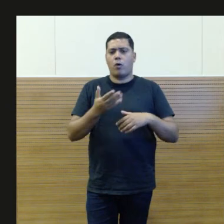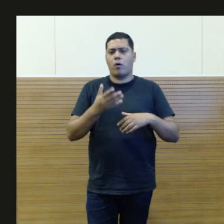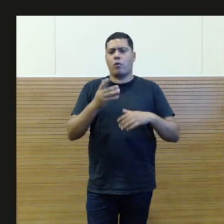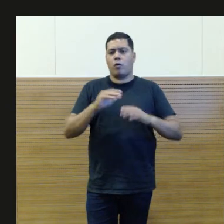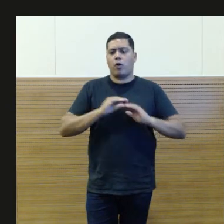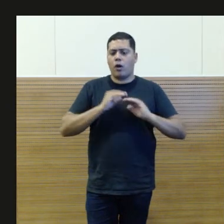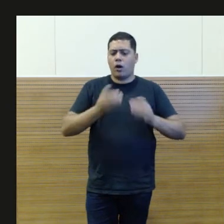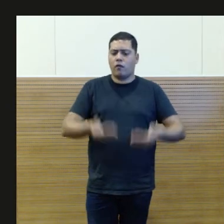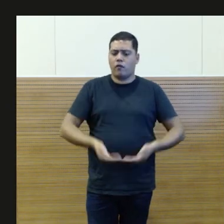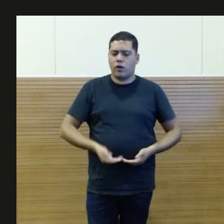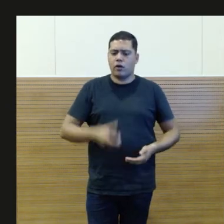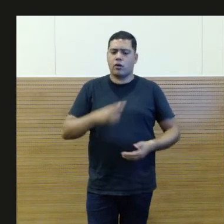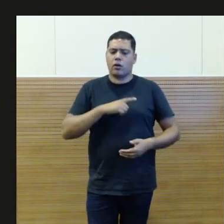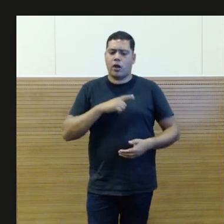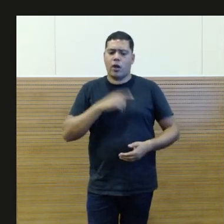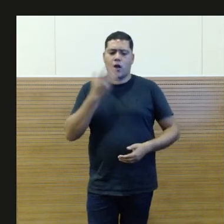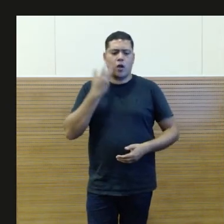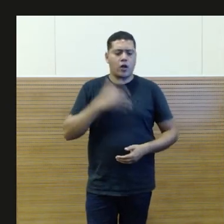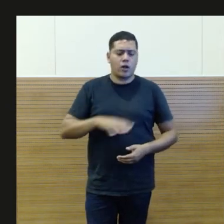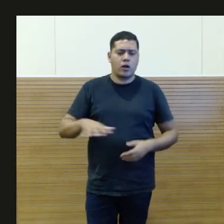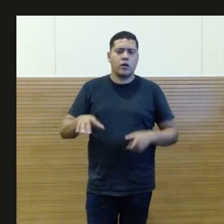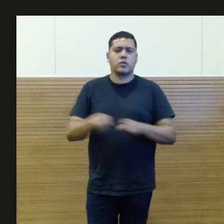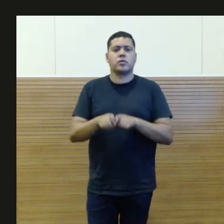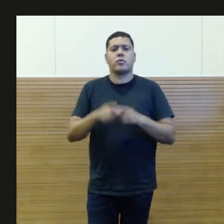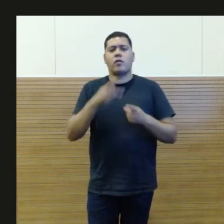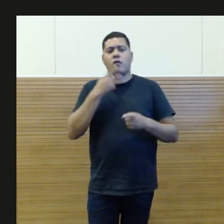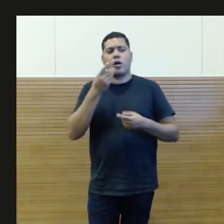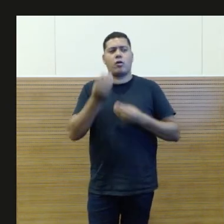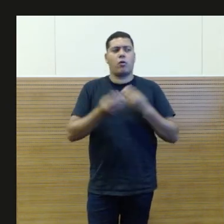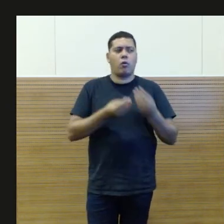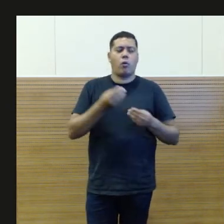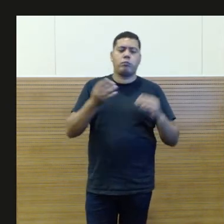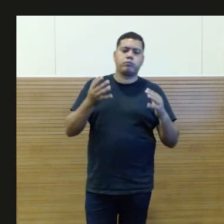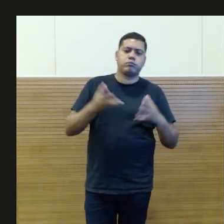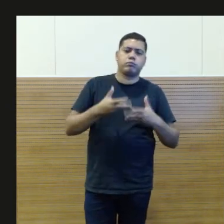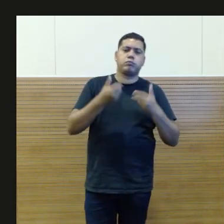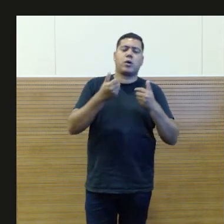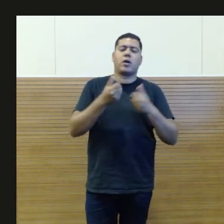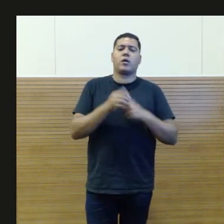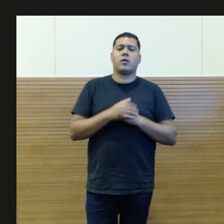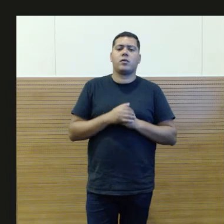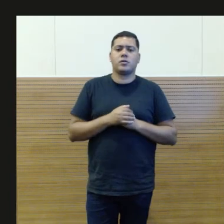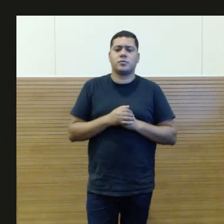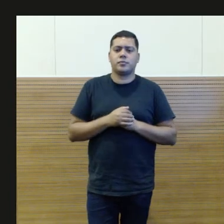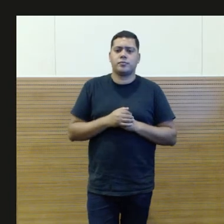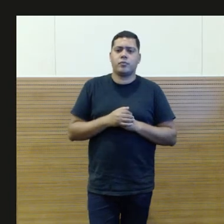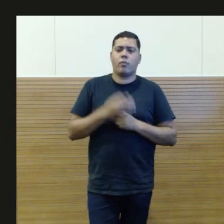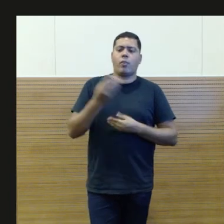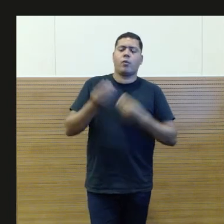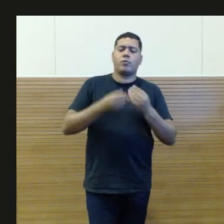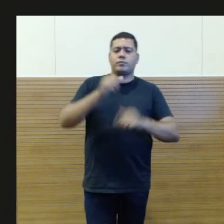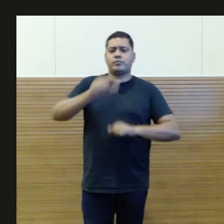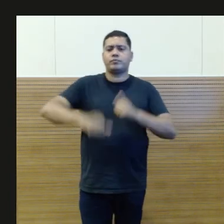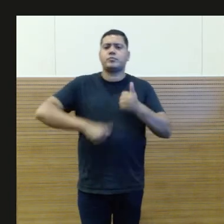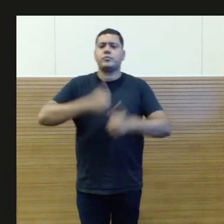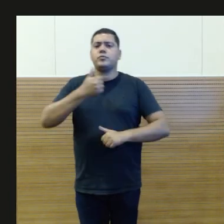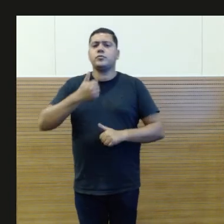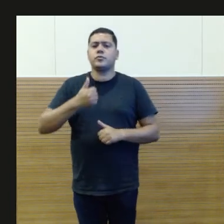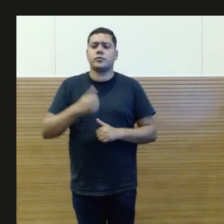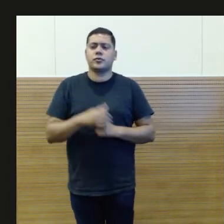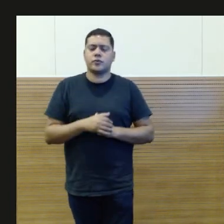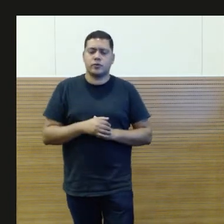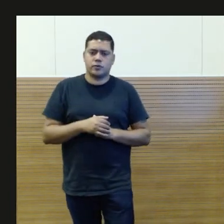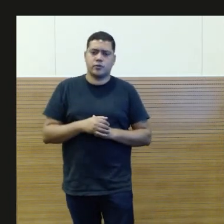family doctors or nurses and the community agents and some wider teams with the presence of nutritionists. I believe